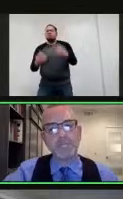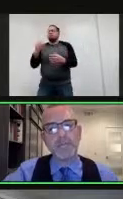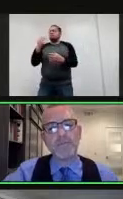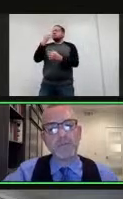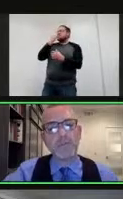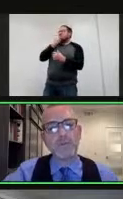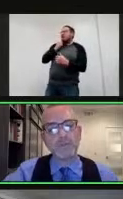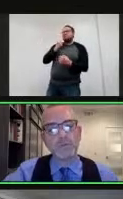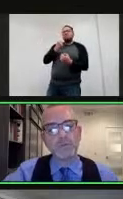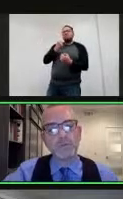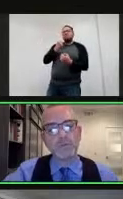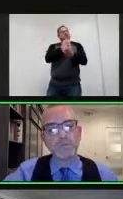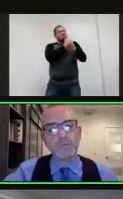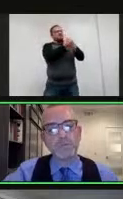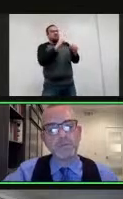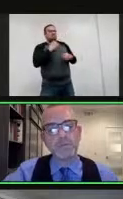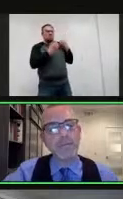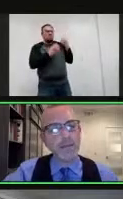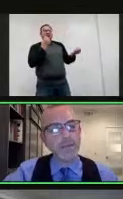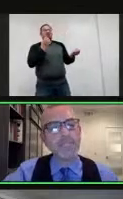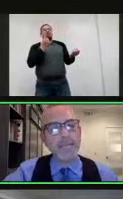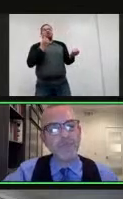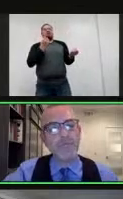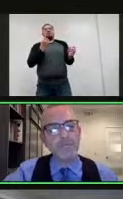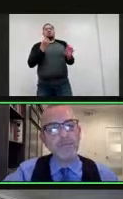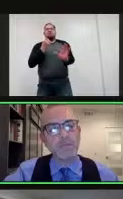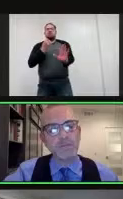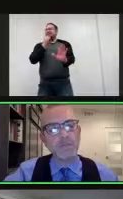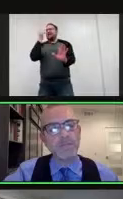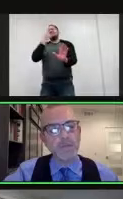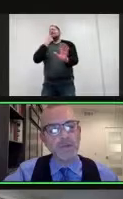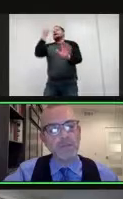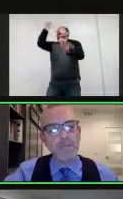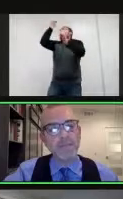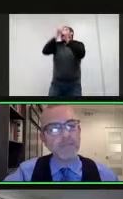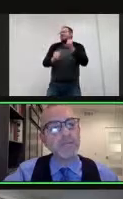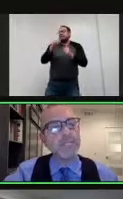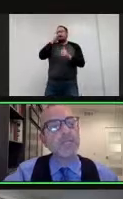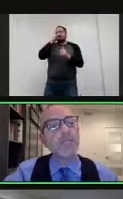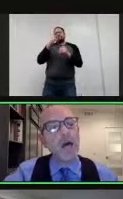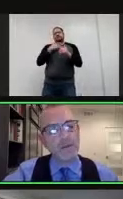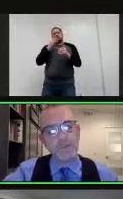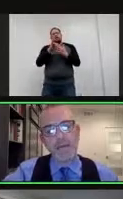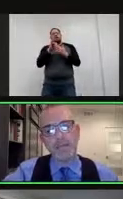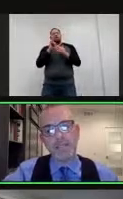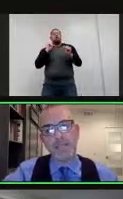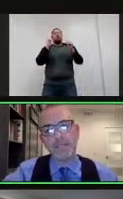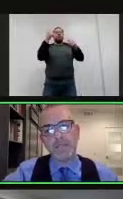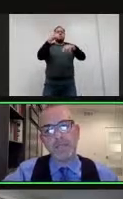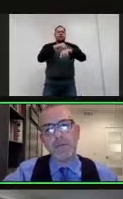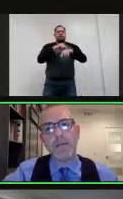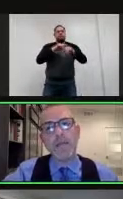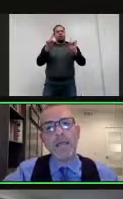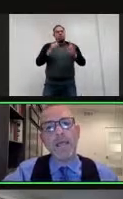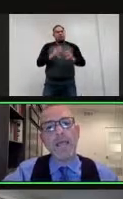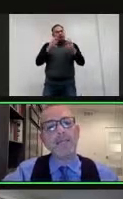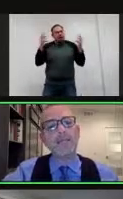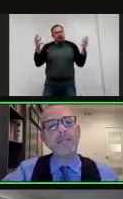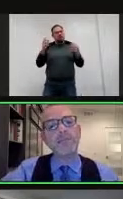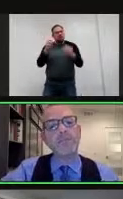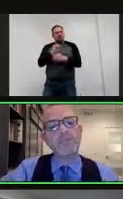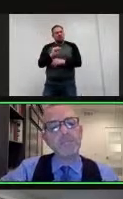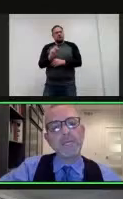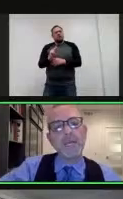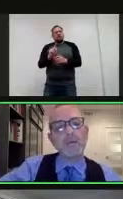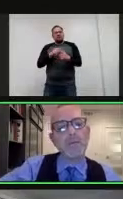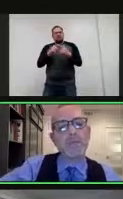emotionally safe in their schools. And again, I'm not saying every single kid feels that all the time, but there is a lot of that in Salem-Keizer. And then